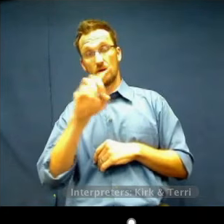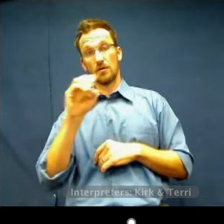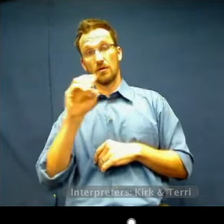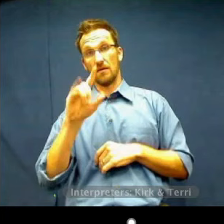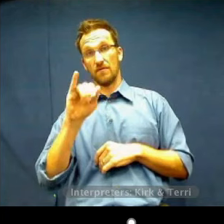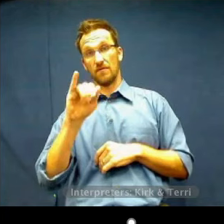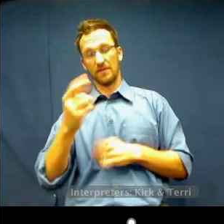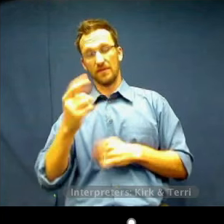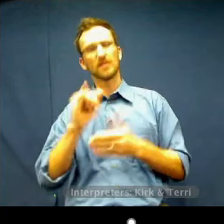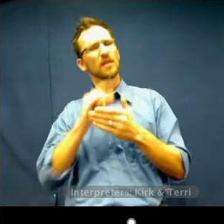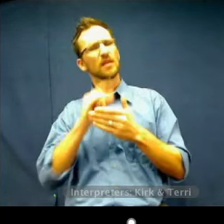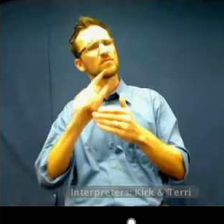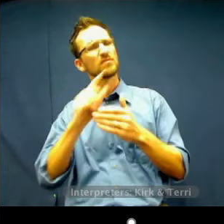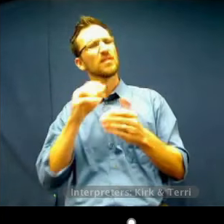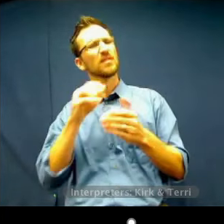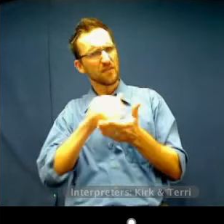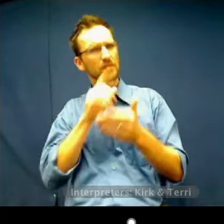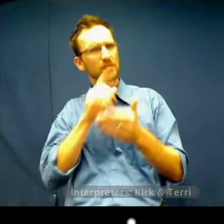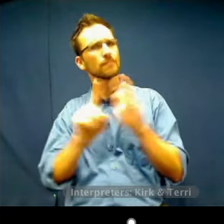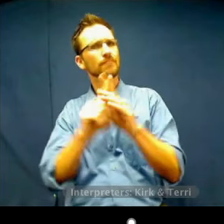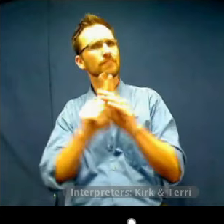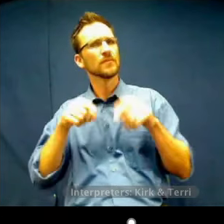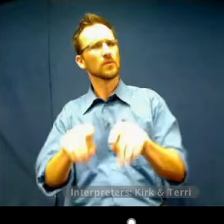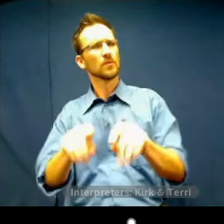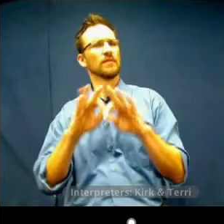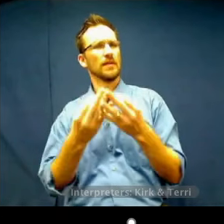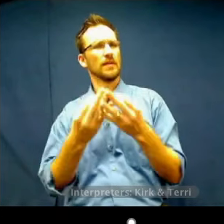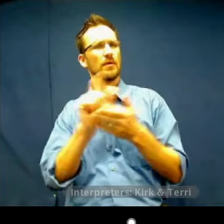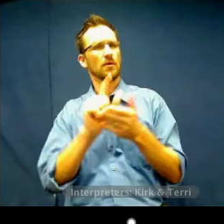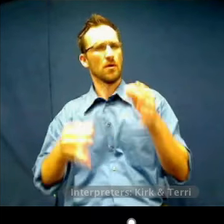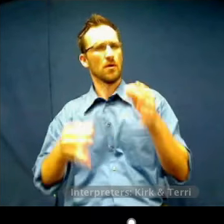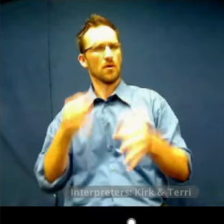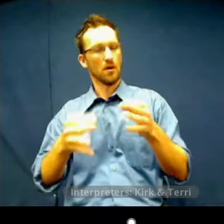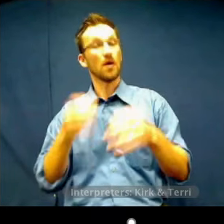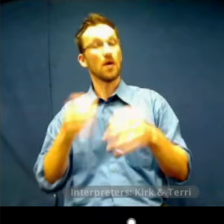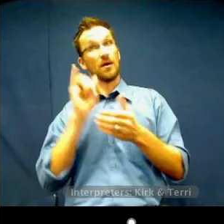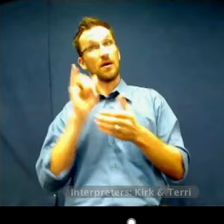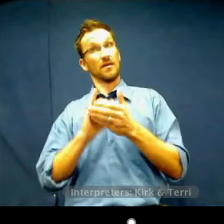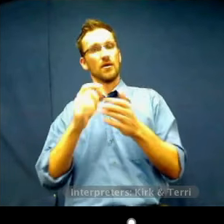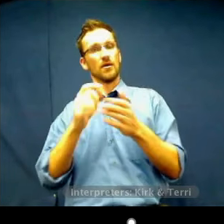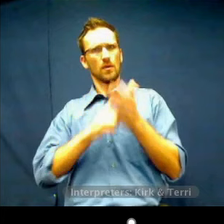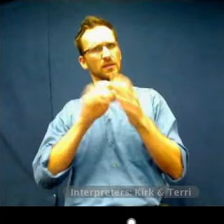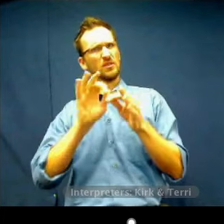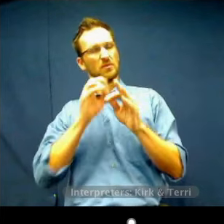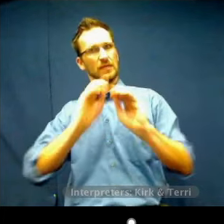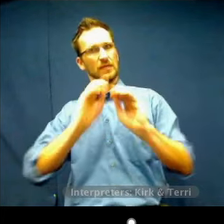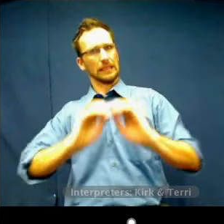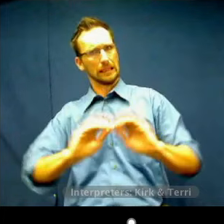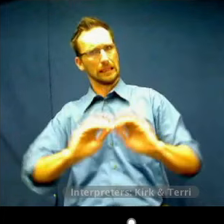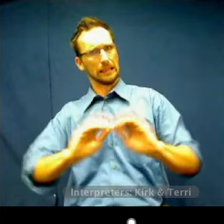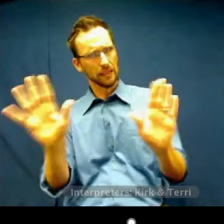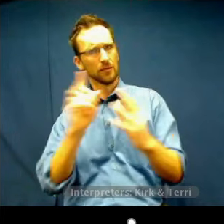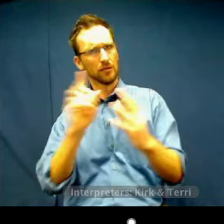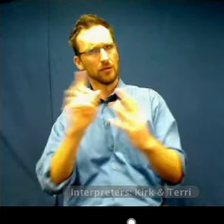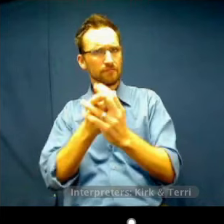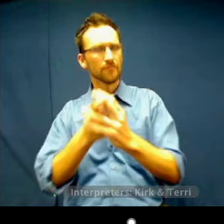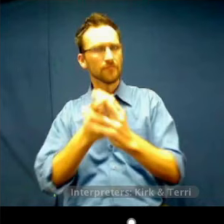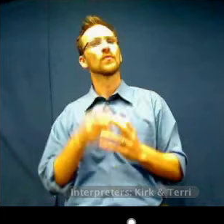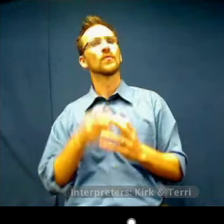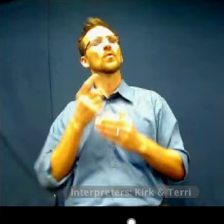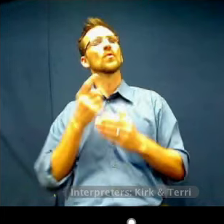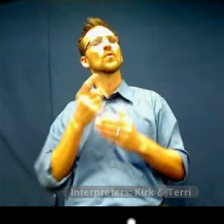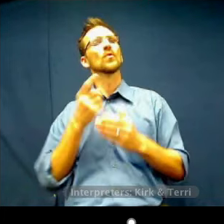the interpretation to be explicit and comparative in terms of what the party's life was